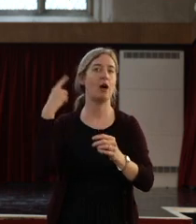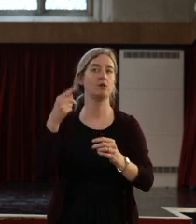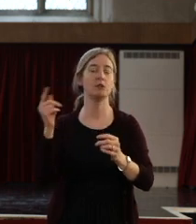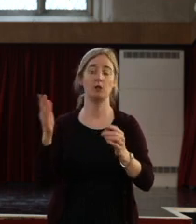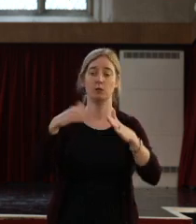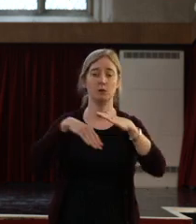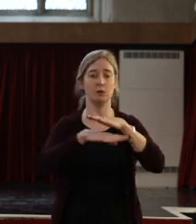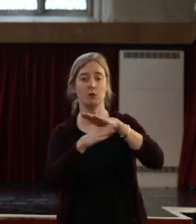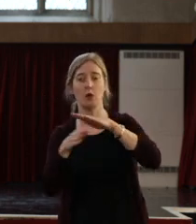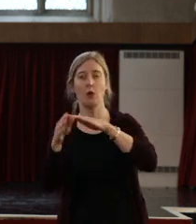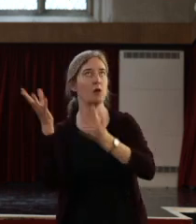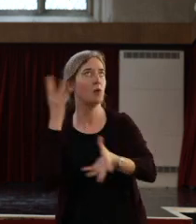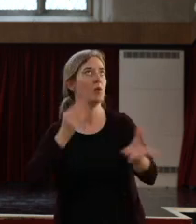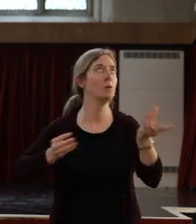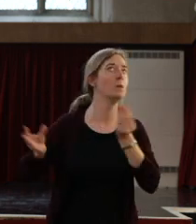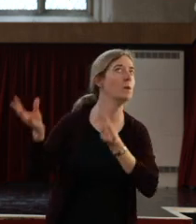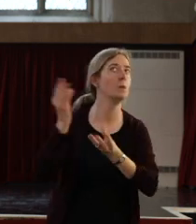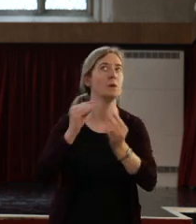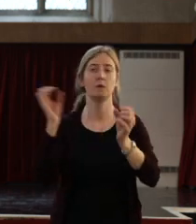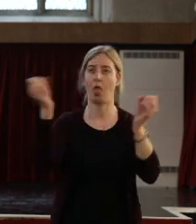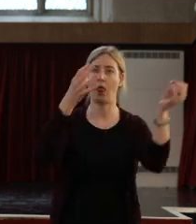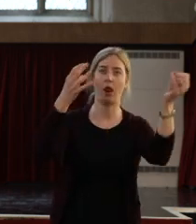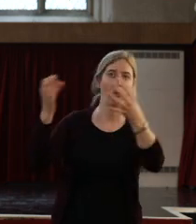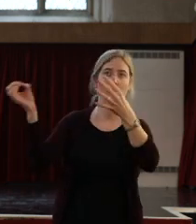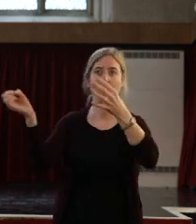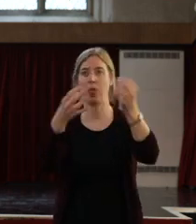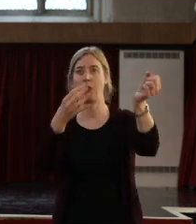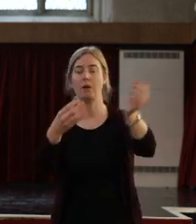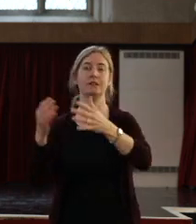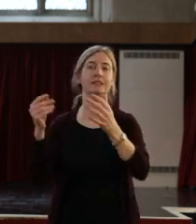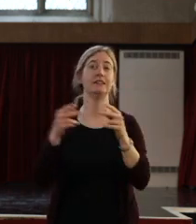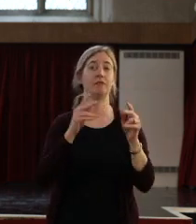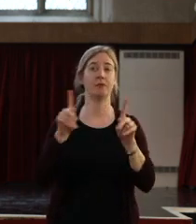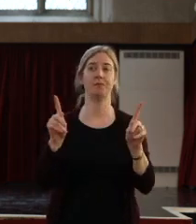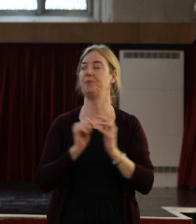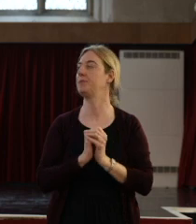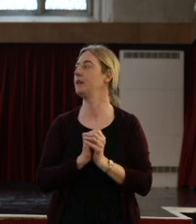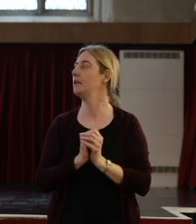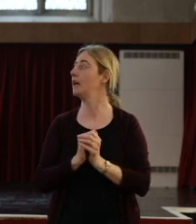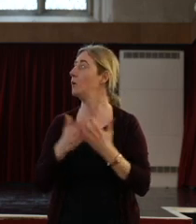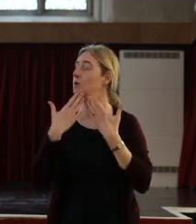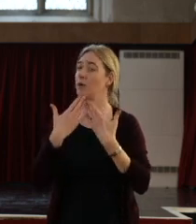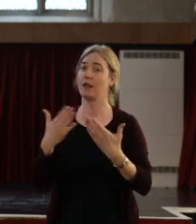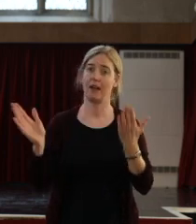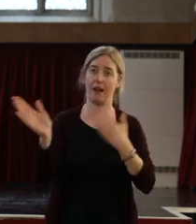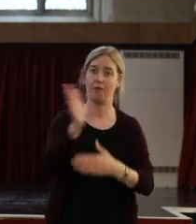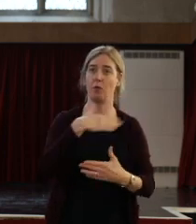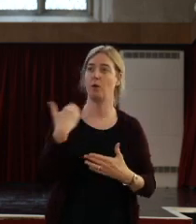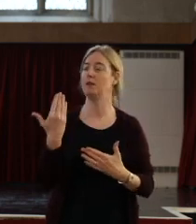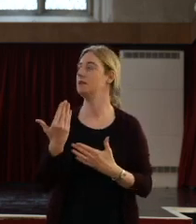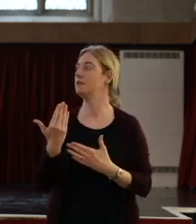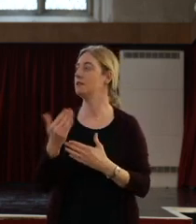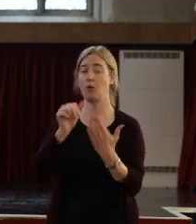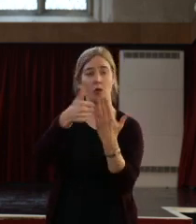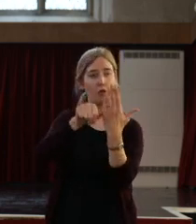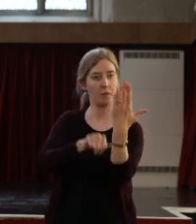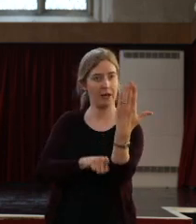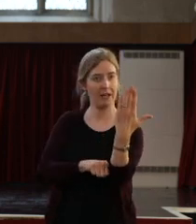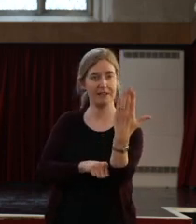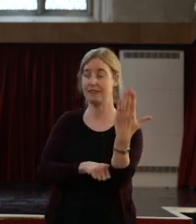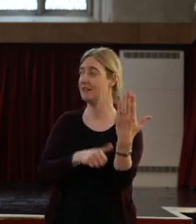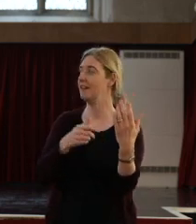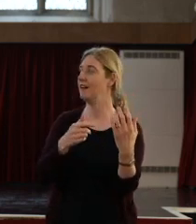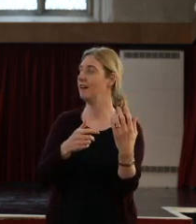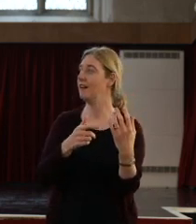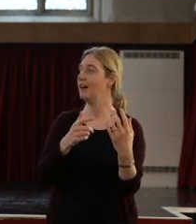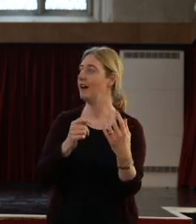to lighten the audience there. I'd like to thank everyone. I think go through my list. I have a formal piece